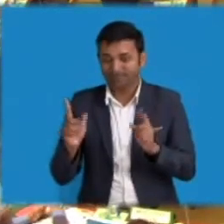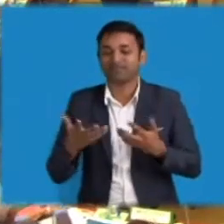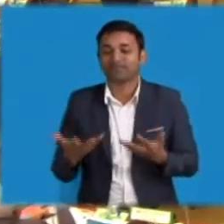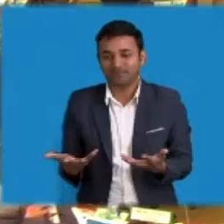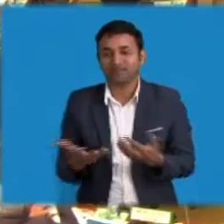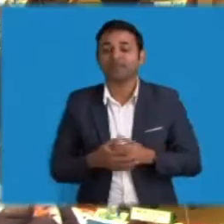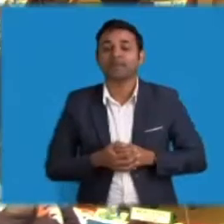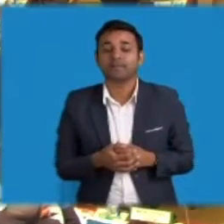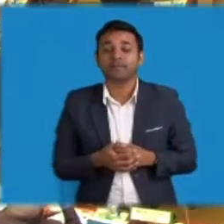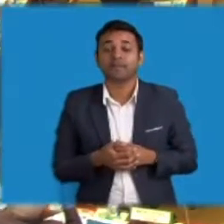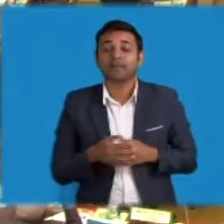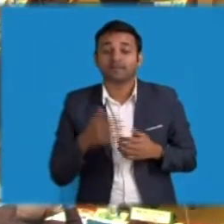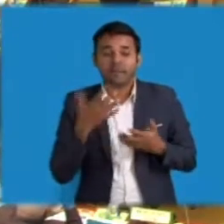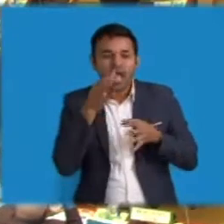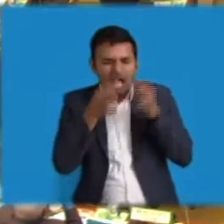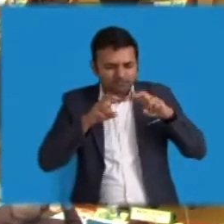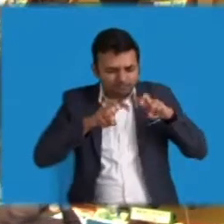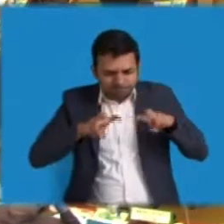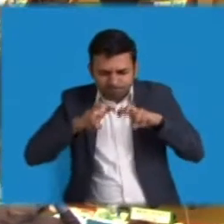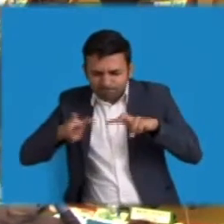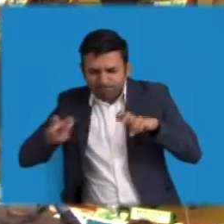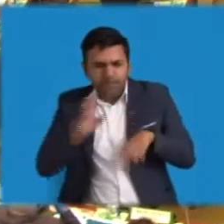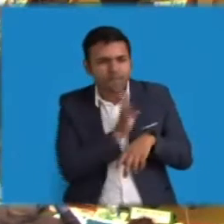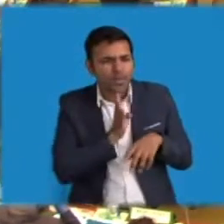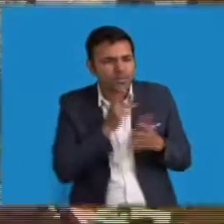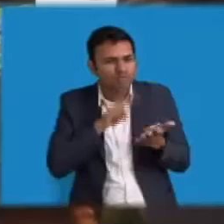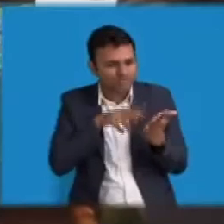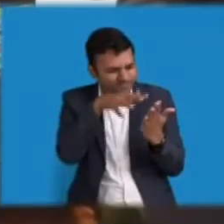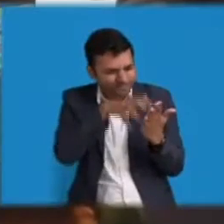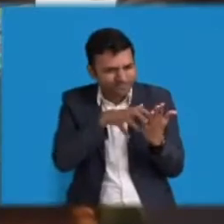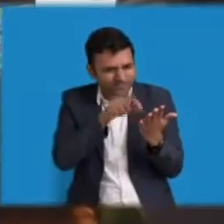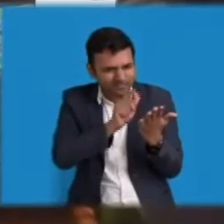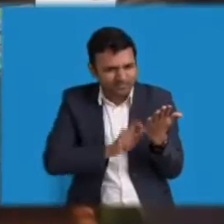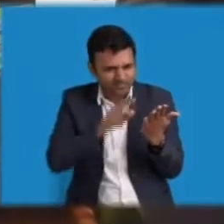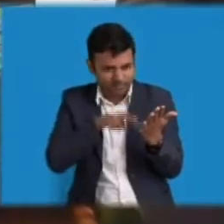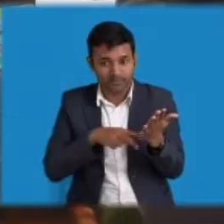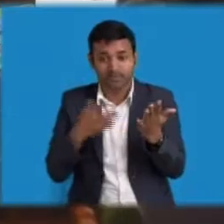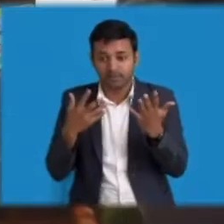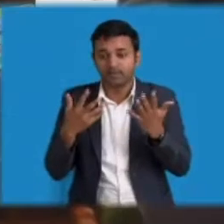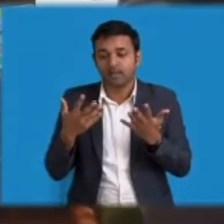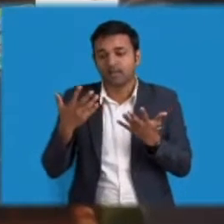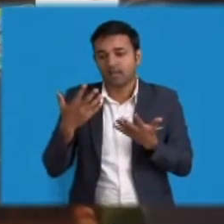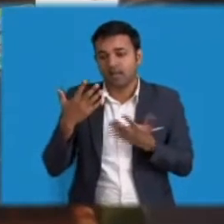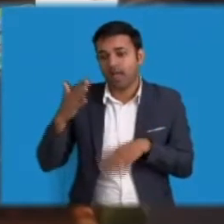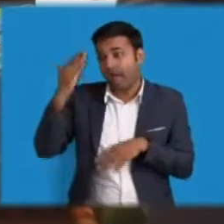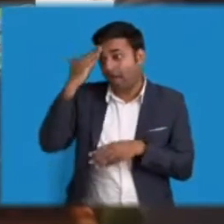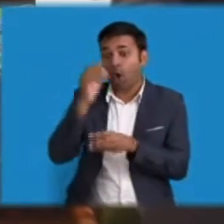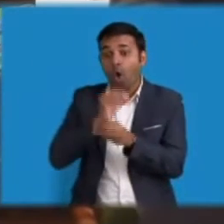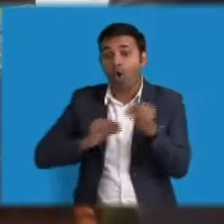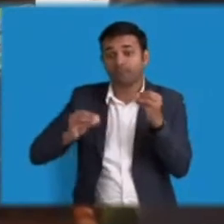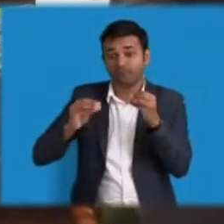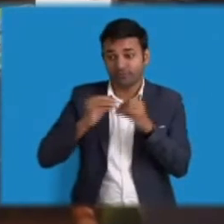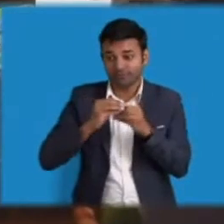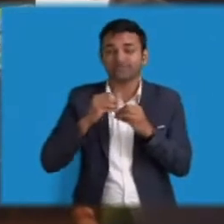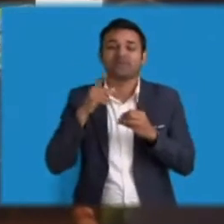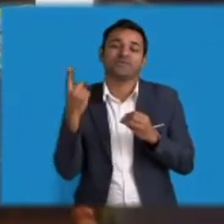has been completed and submitted to the headquarters of RFMF. The implementation of